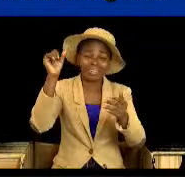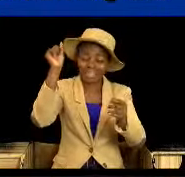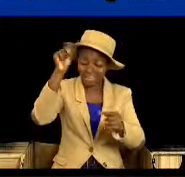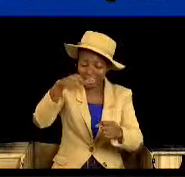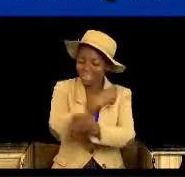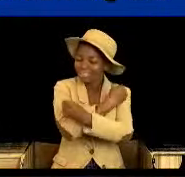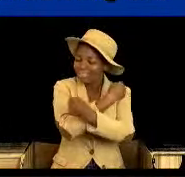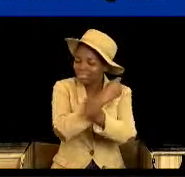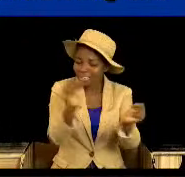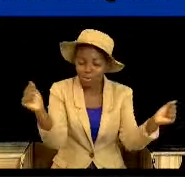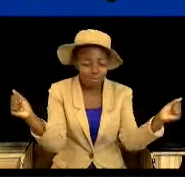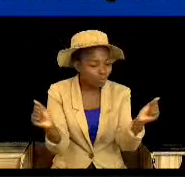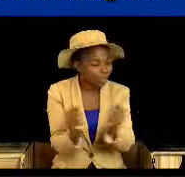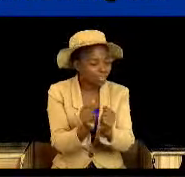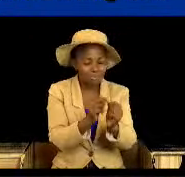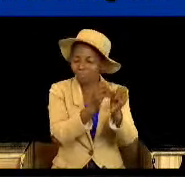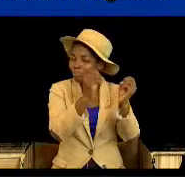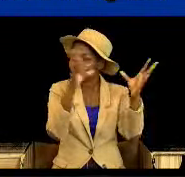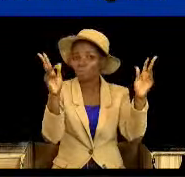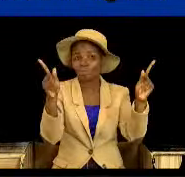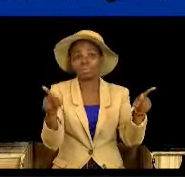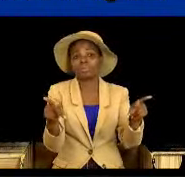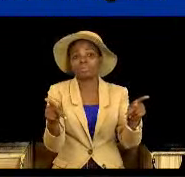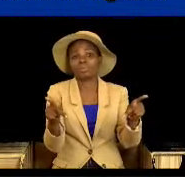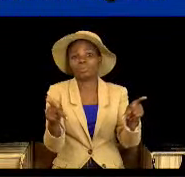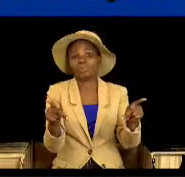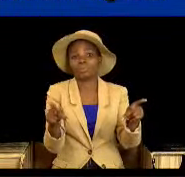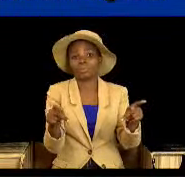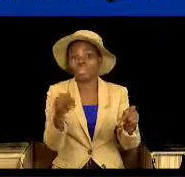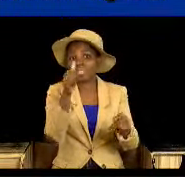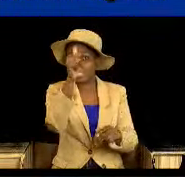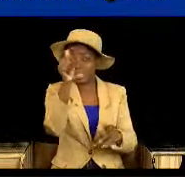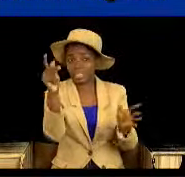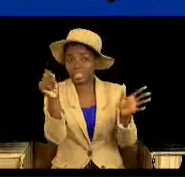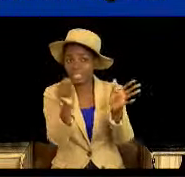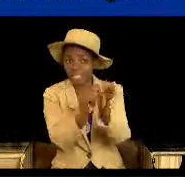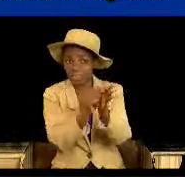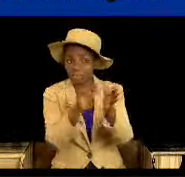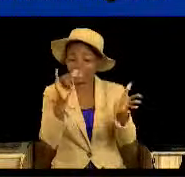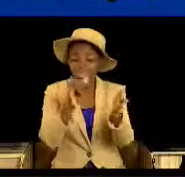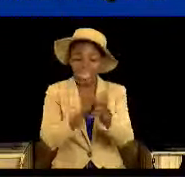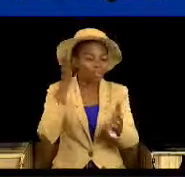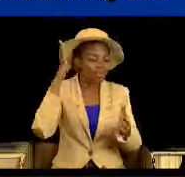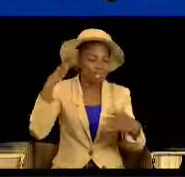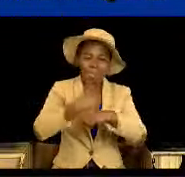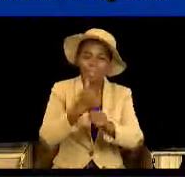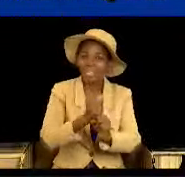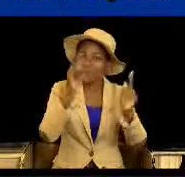few a testimony that brings people to ask and to serve your